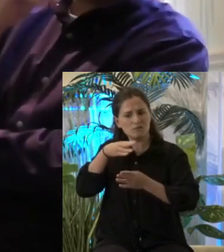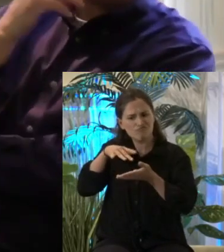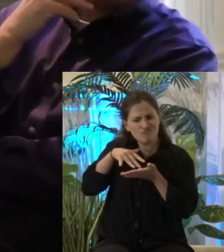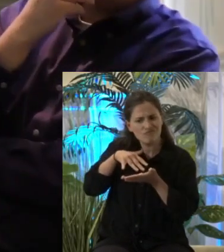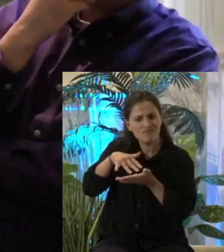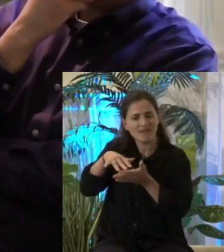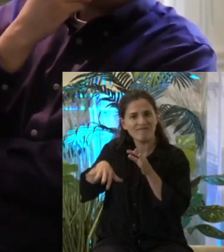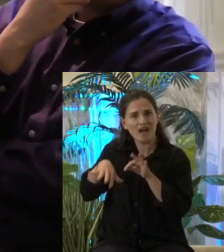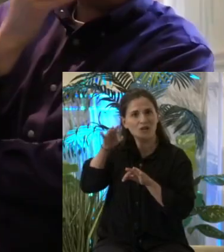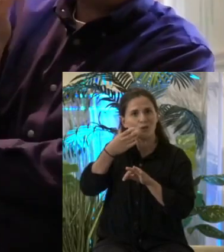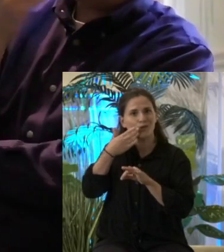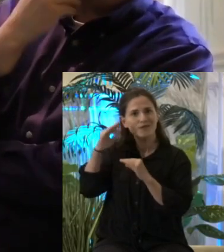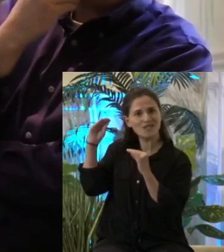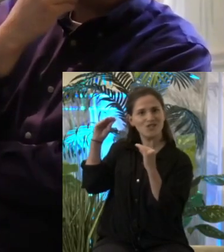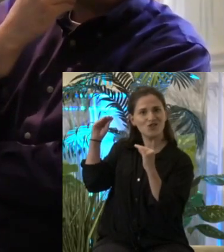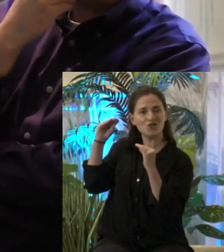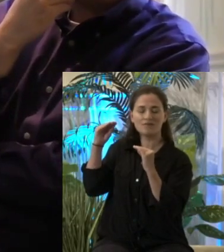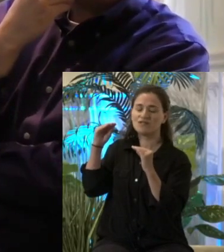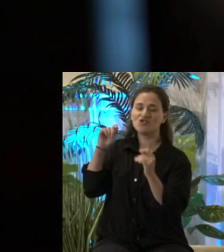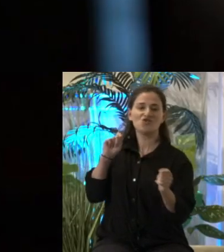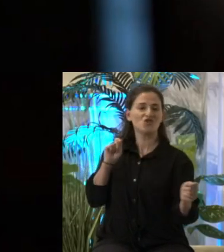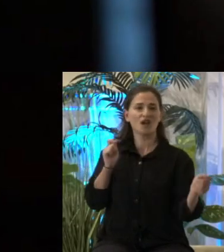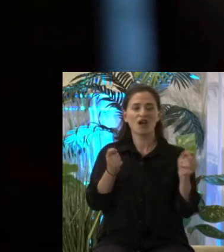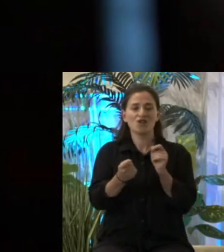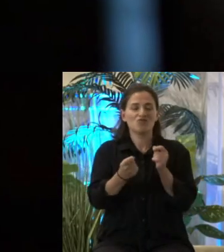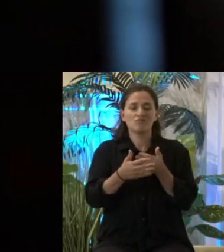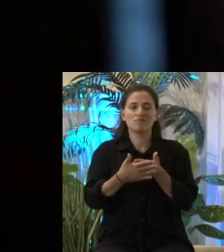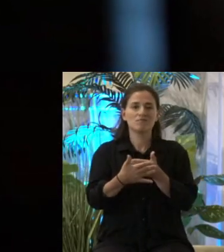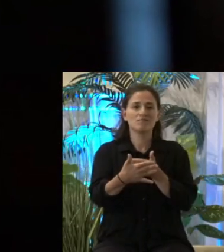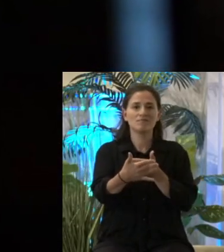good teacher changed everything.